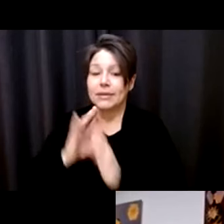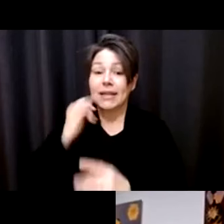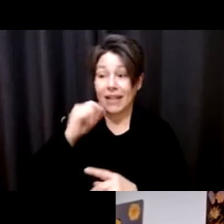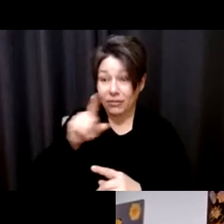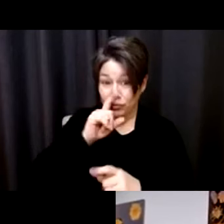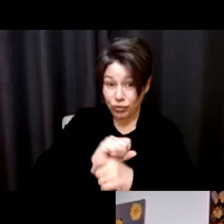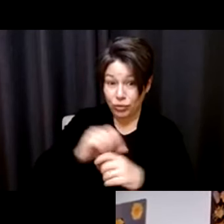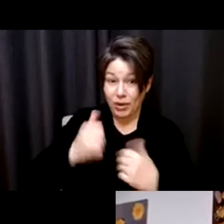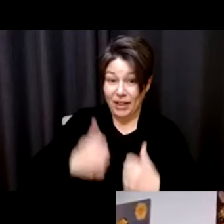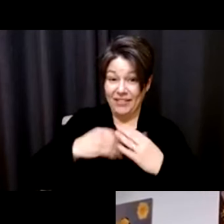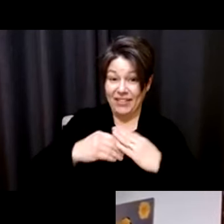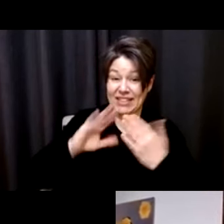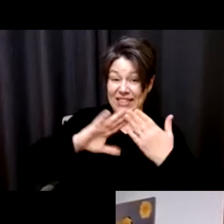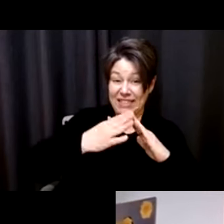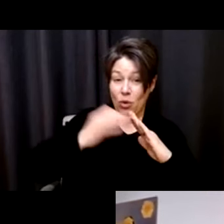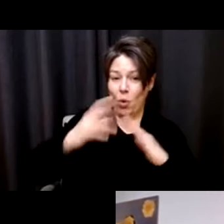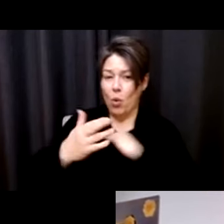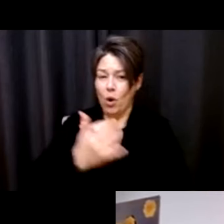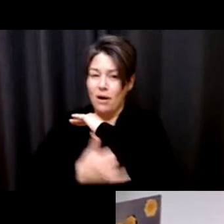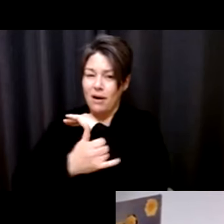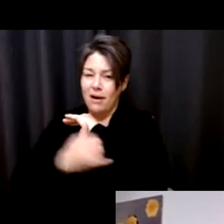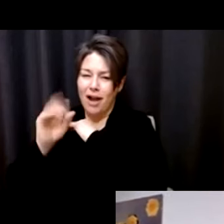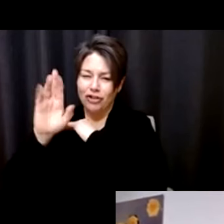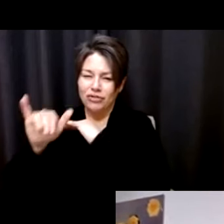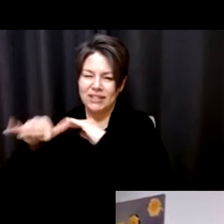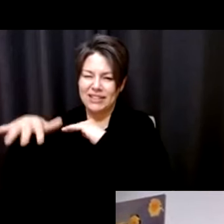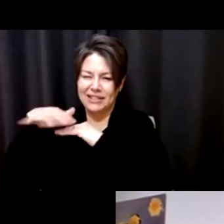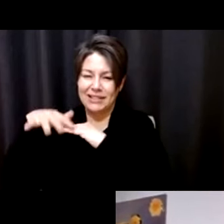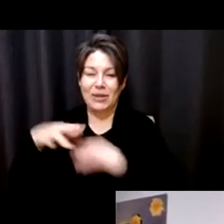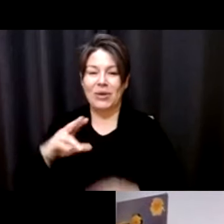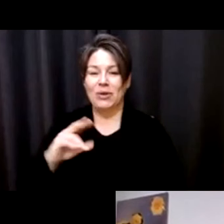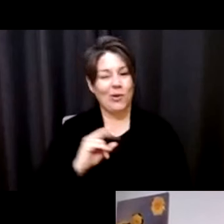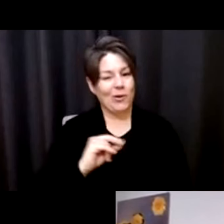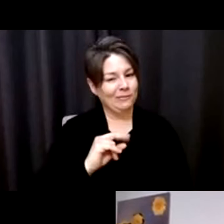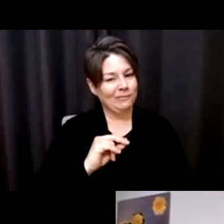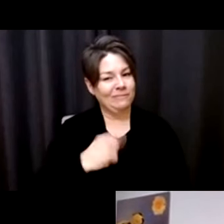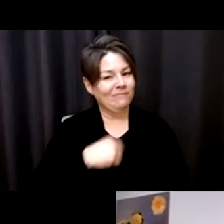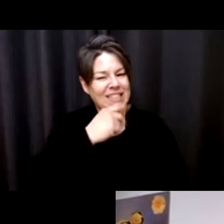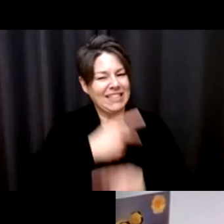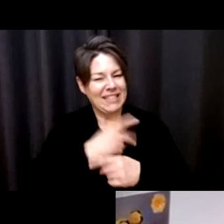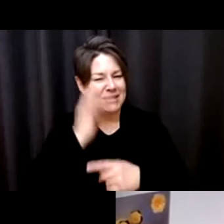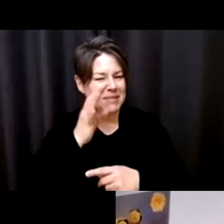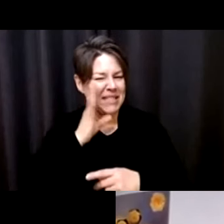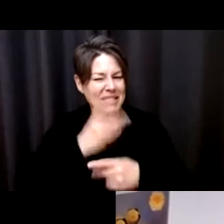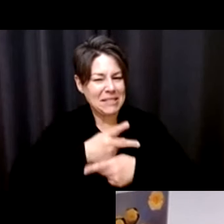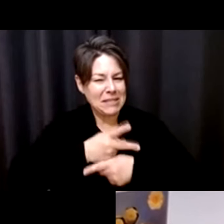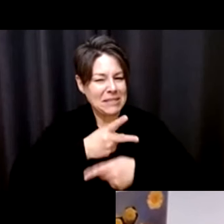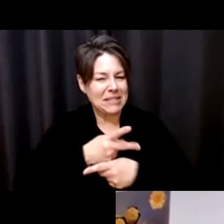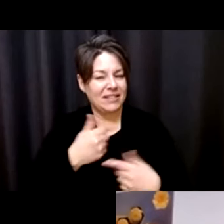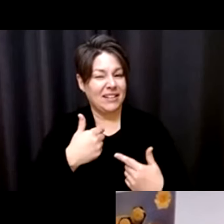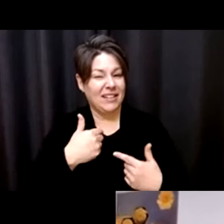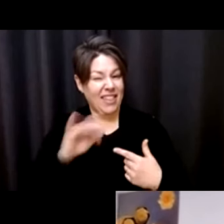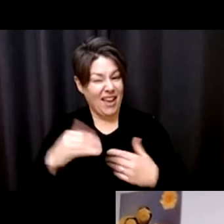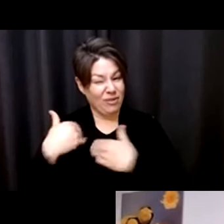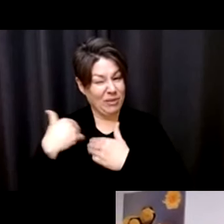city or the country? So no, I don't keep bees because I just don't think I can take on